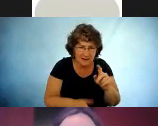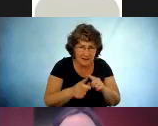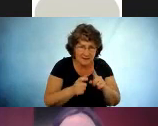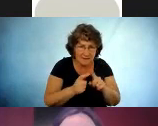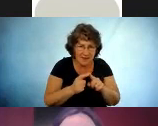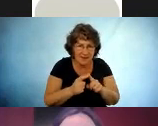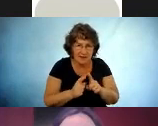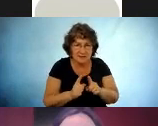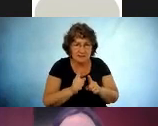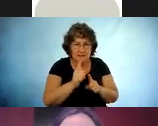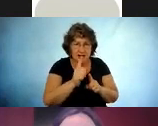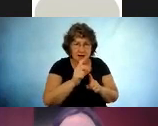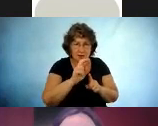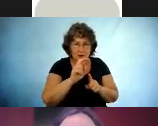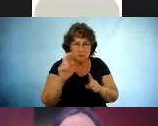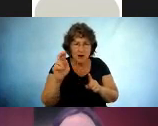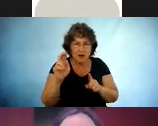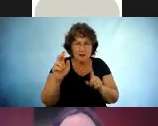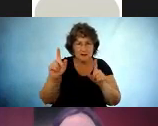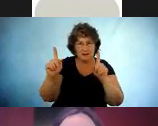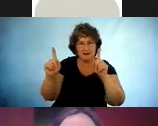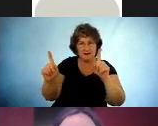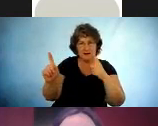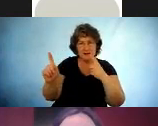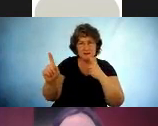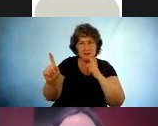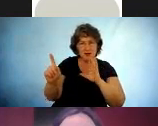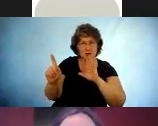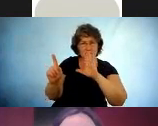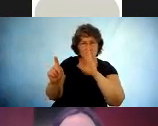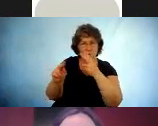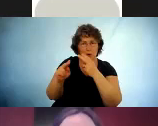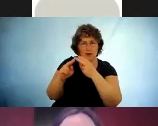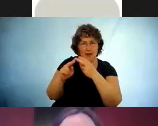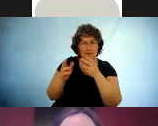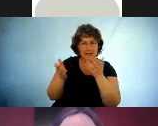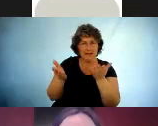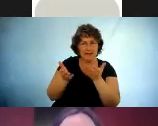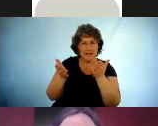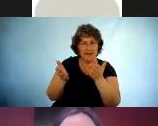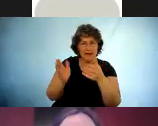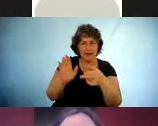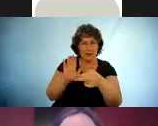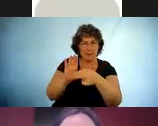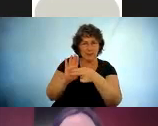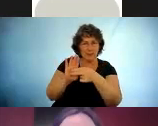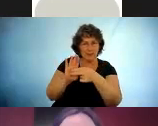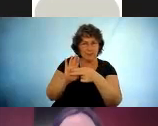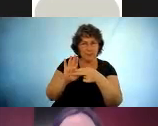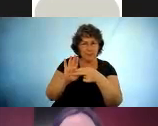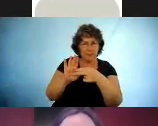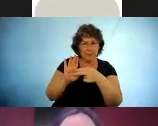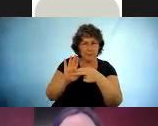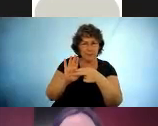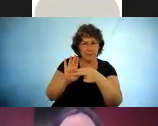between all of those lines, there was just enough space left to finally make this seat mine. But before